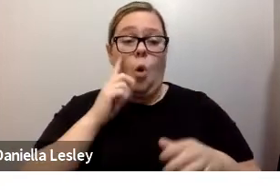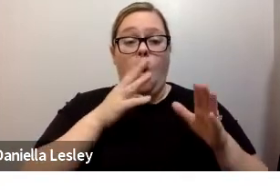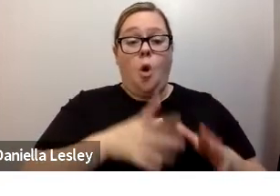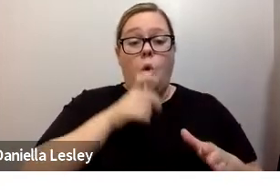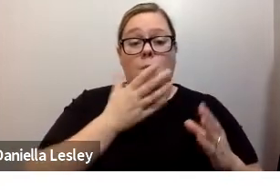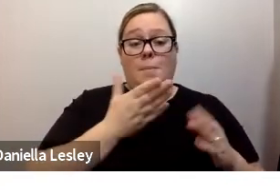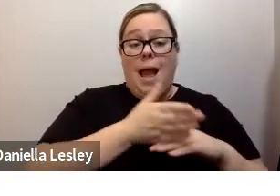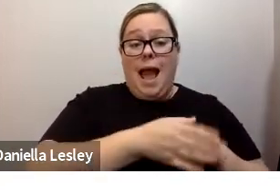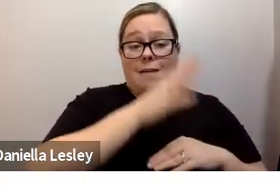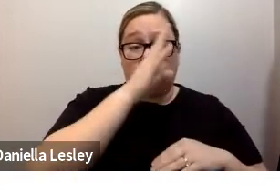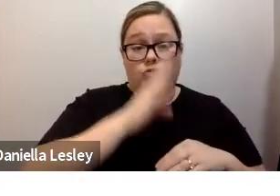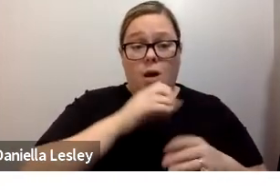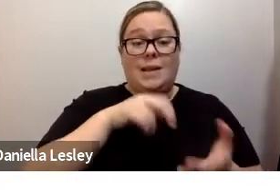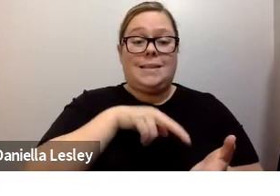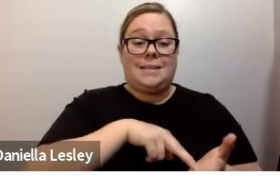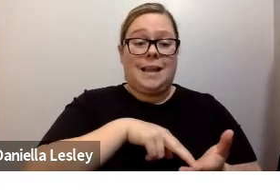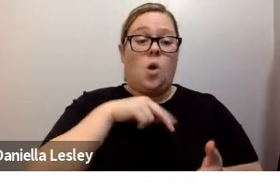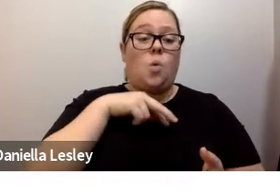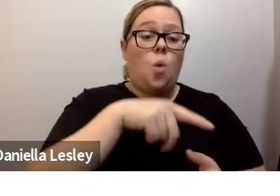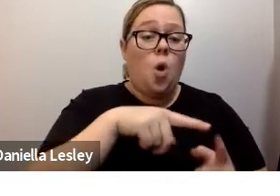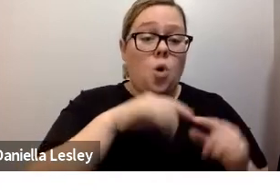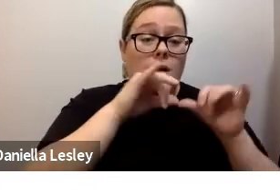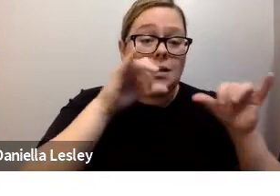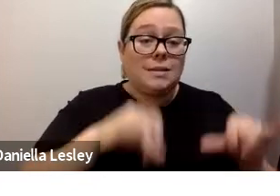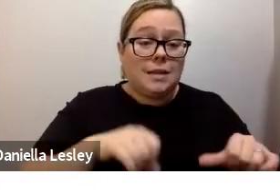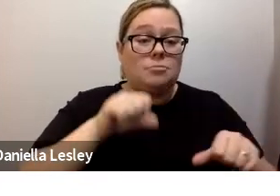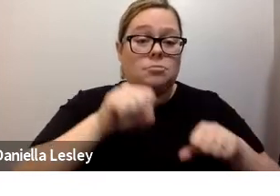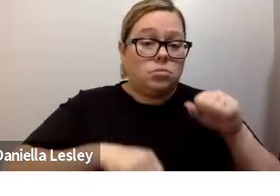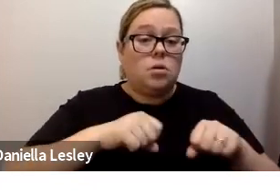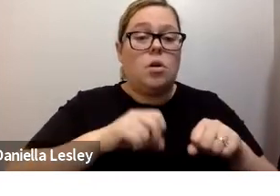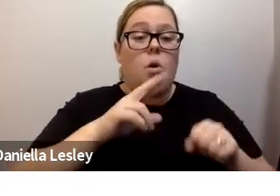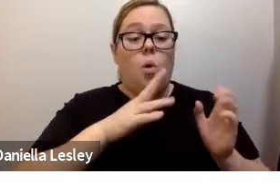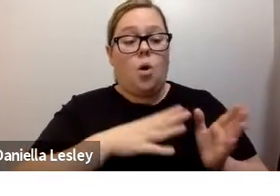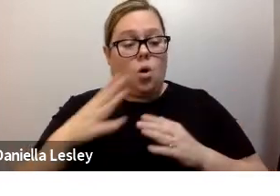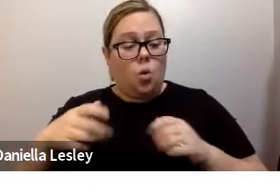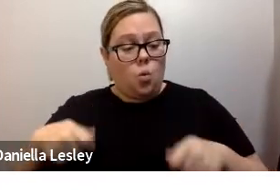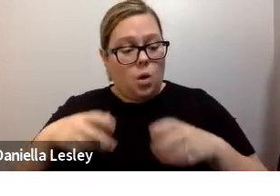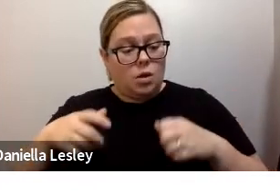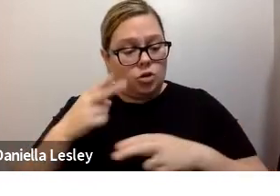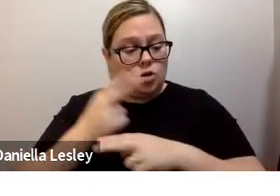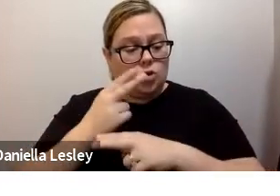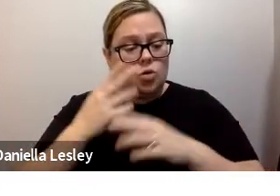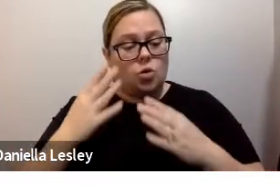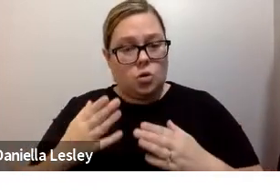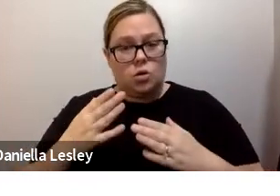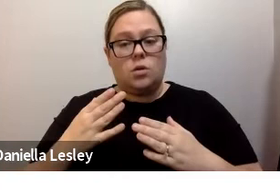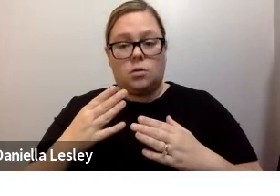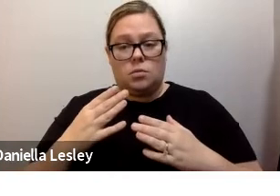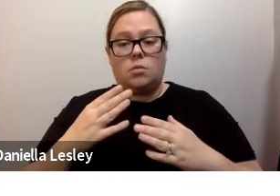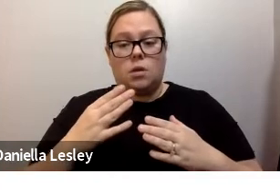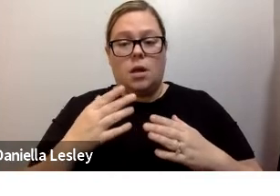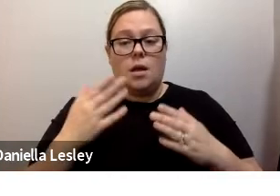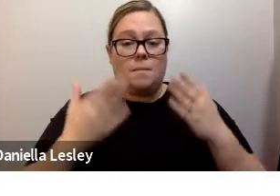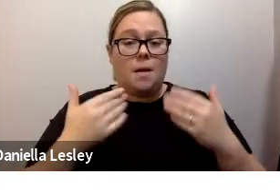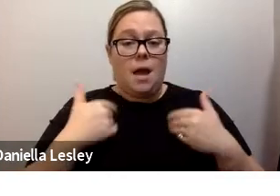can stand and walk up to the system and grasp the 2 hand cranks, all the way to a wheelchair user that has the ability, that may